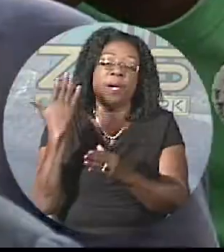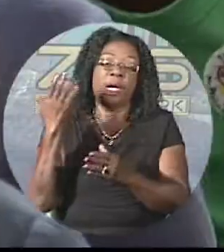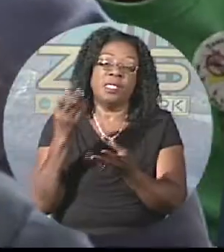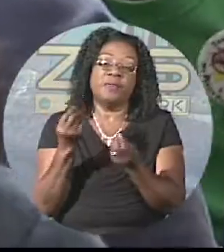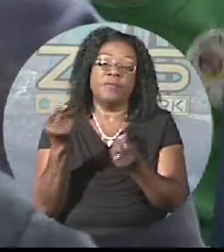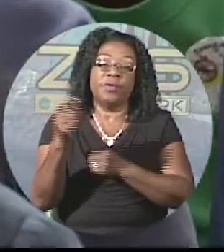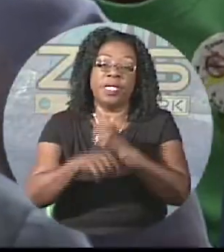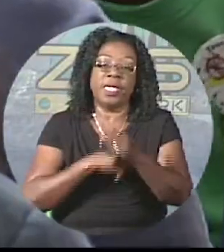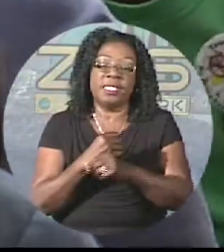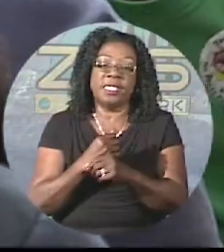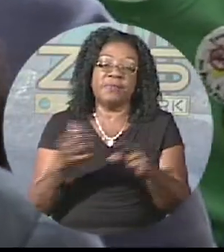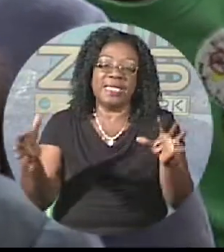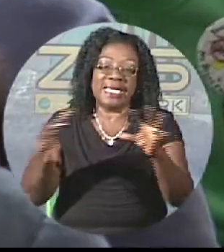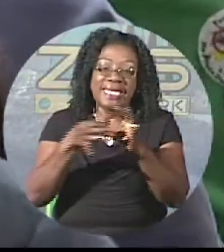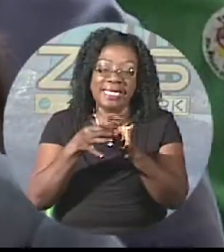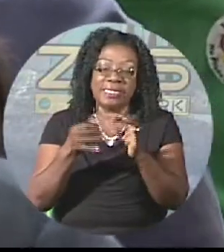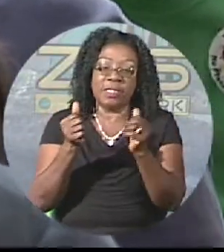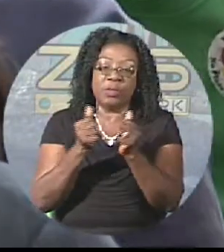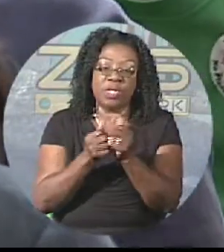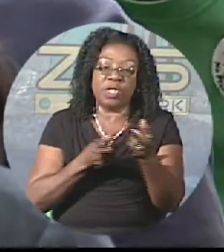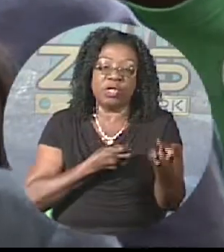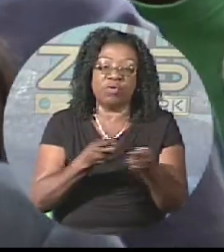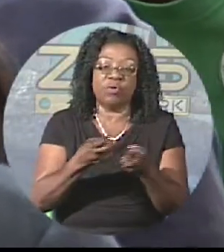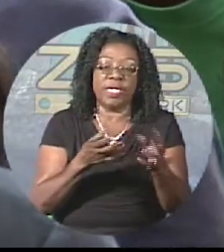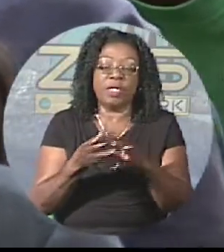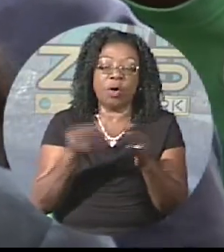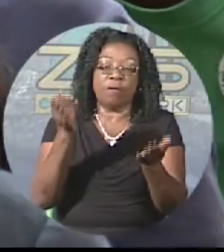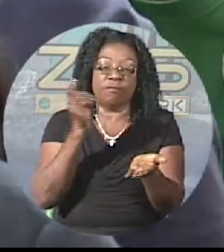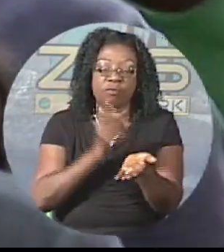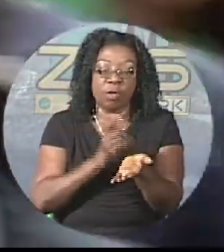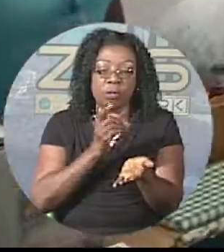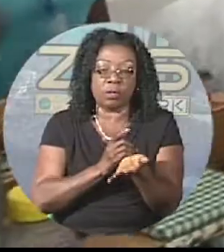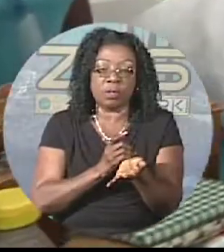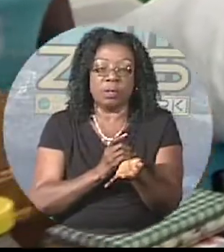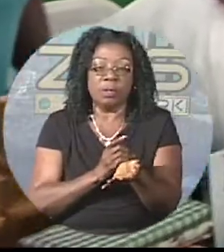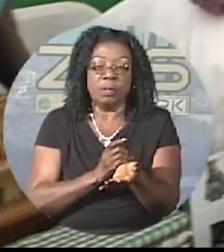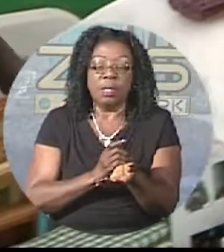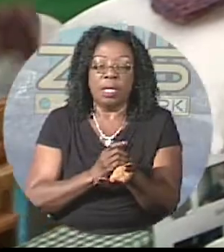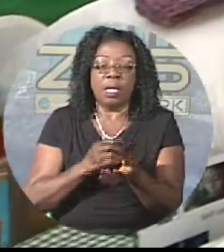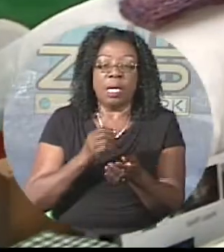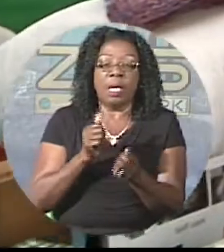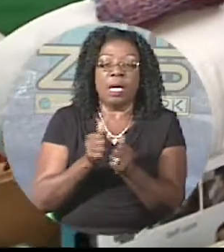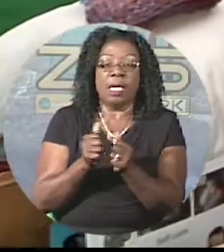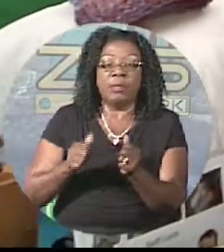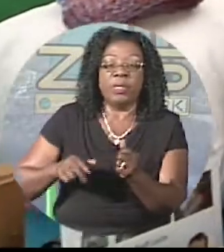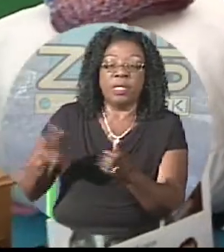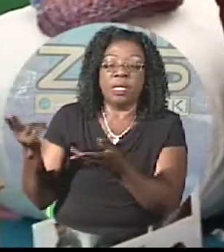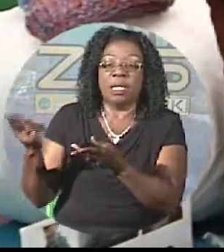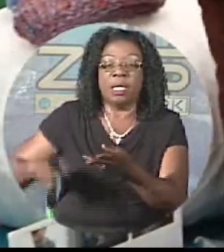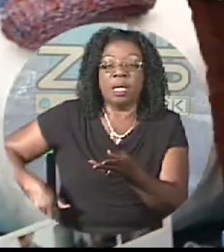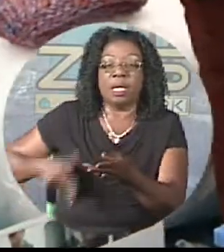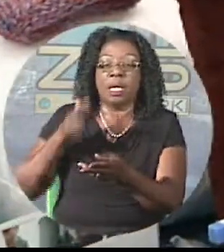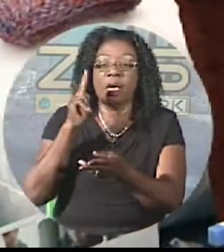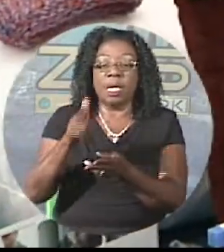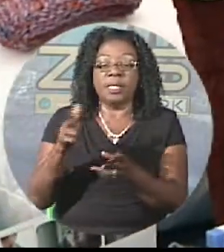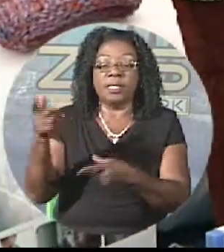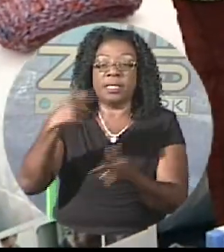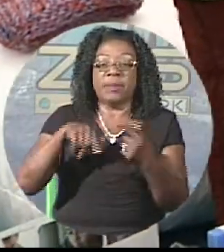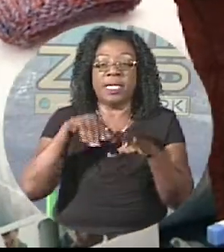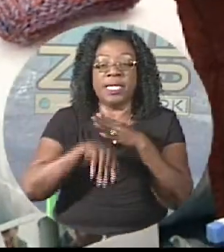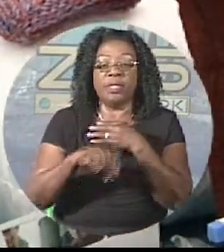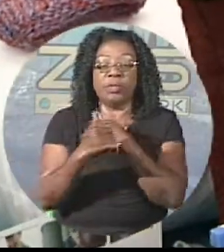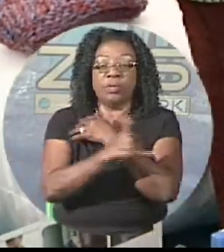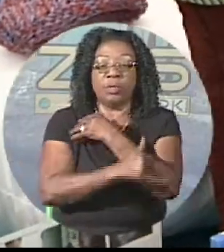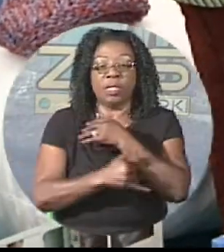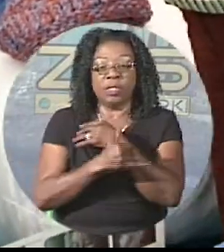abuse and its use. His comments come as June 26th is observed as International Day Against Drug Abuse and Illicit Trafficking.